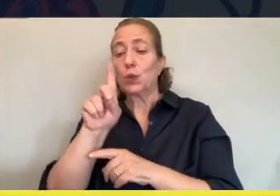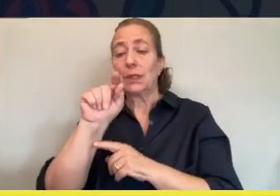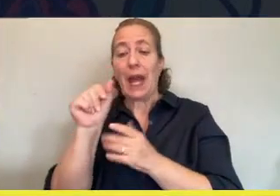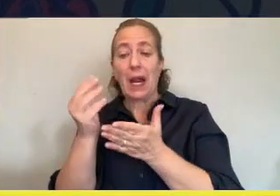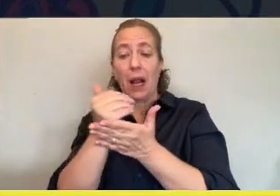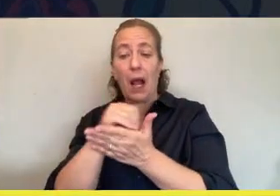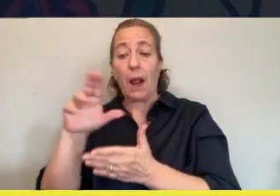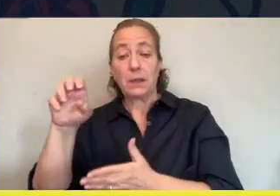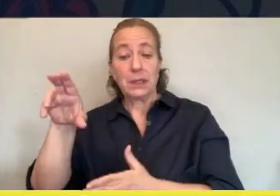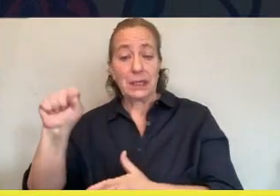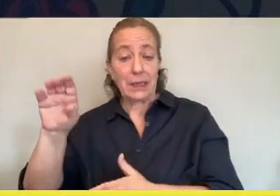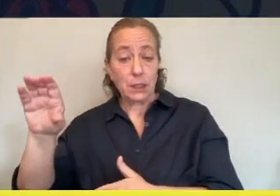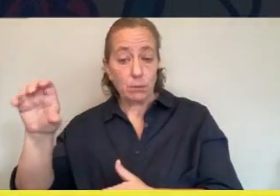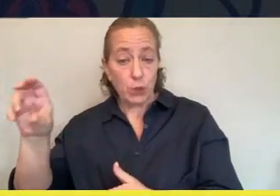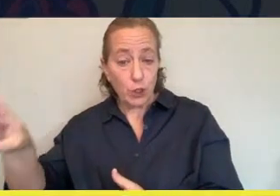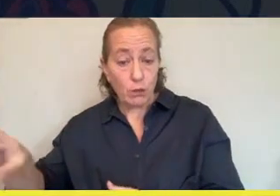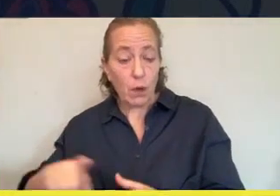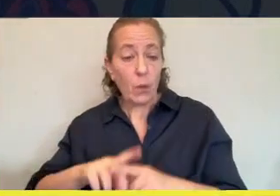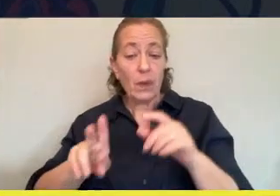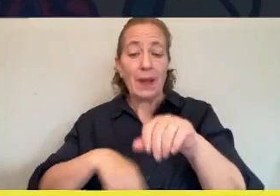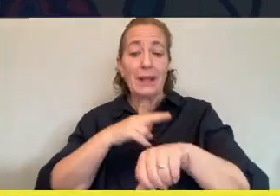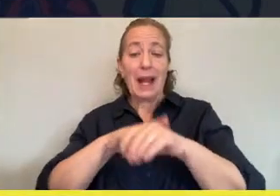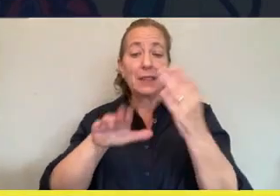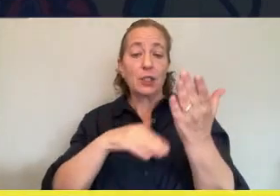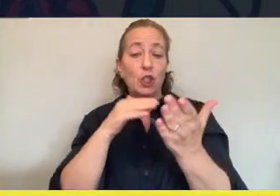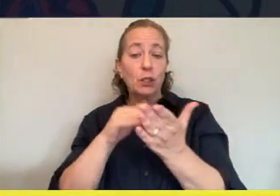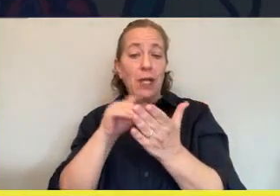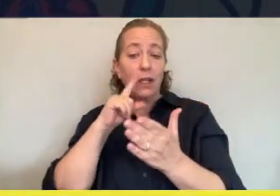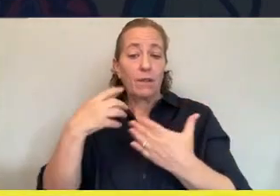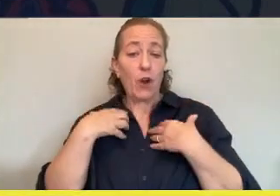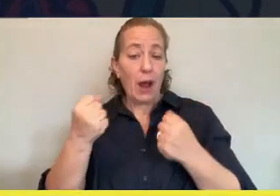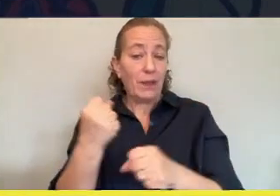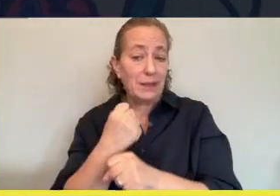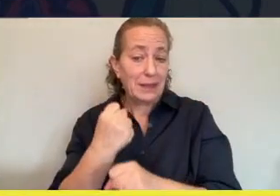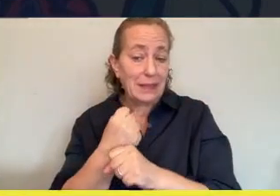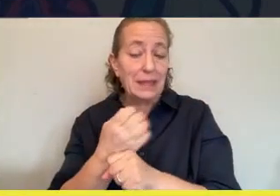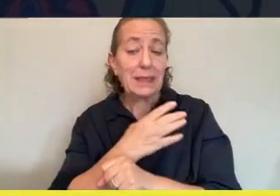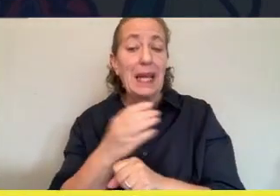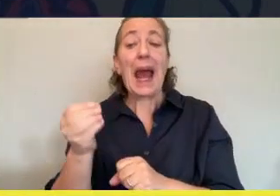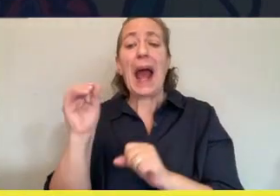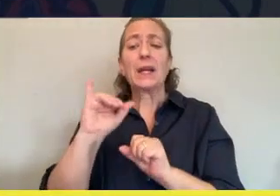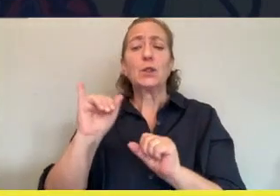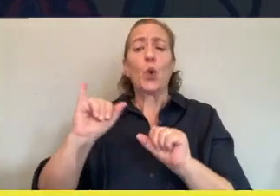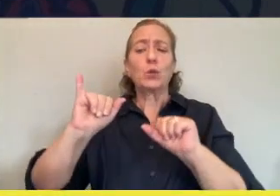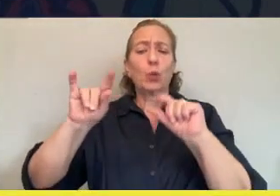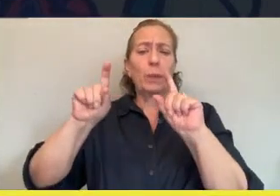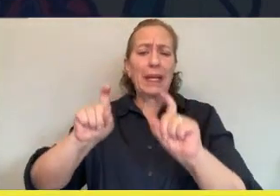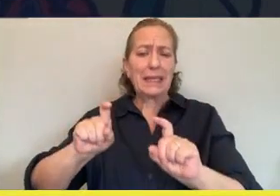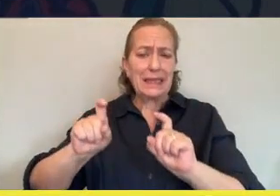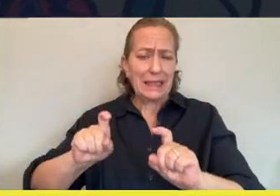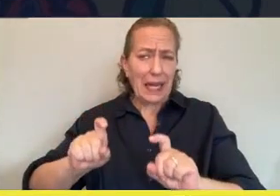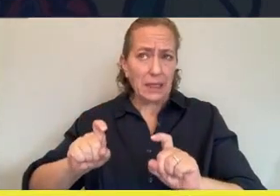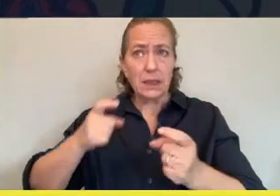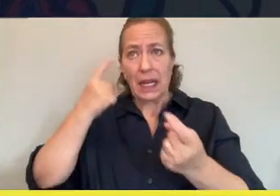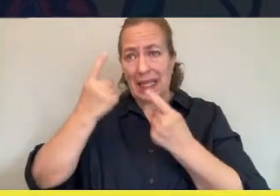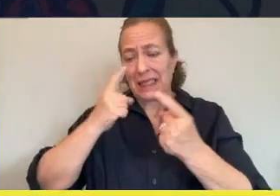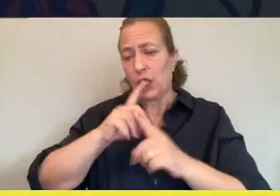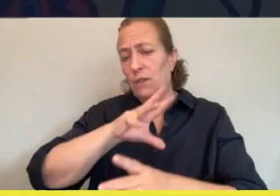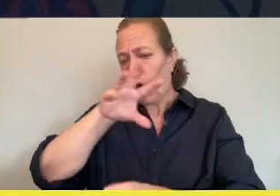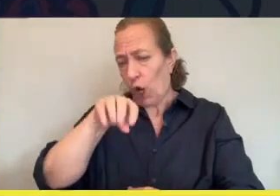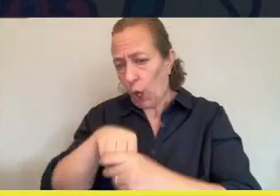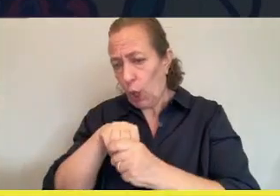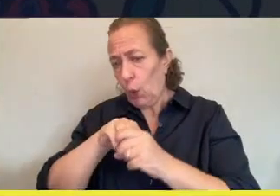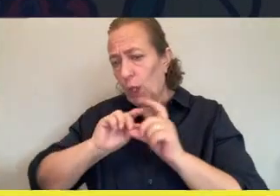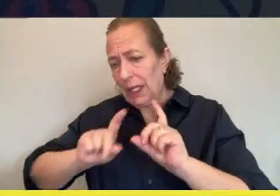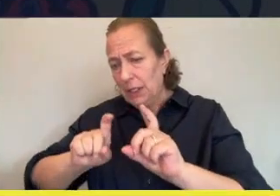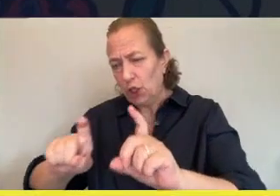Bureau, at the National Center for Health Statistics, and is being tested or considered for inclusion in surveys at a handful